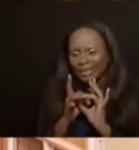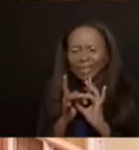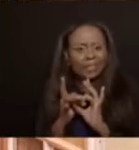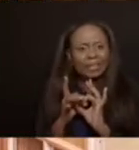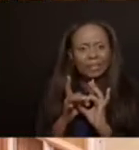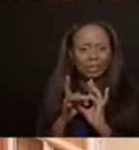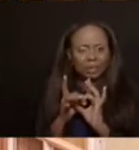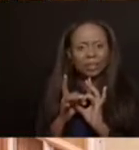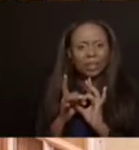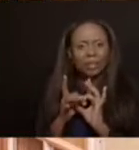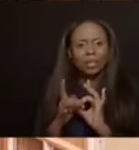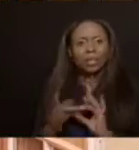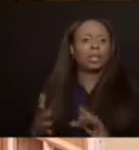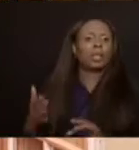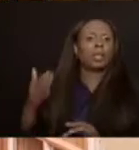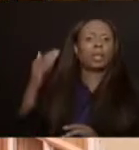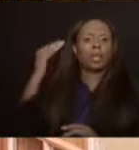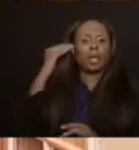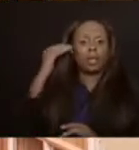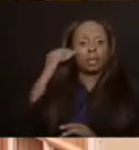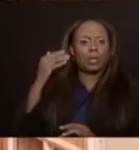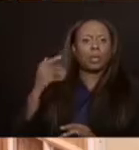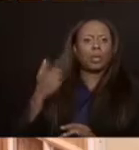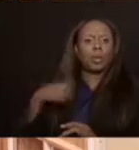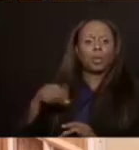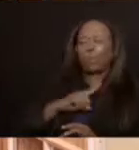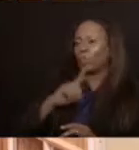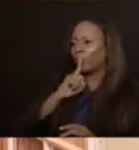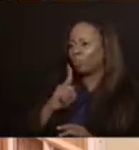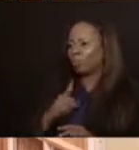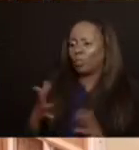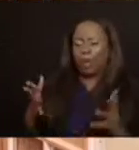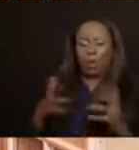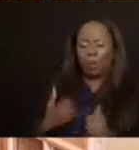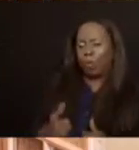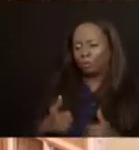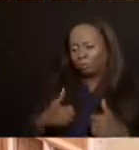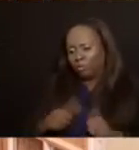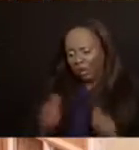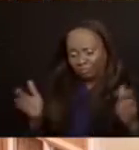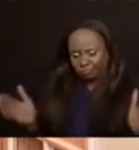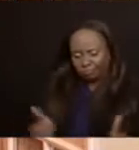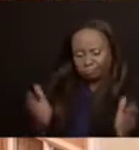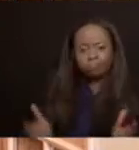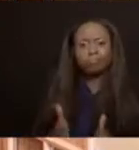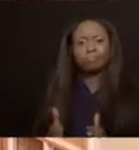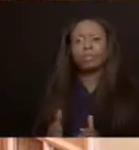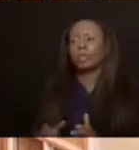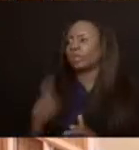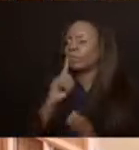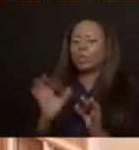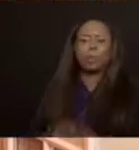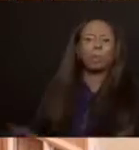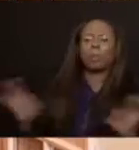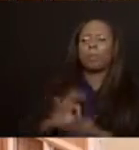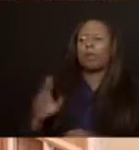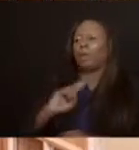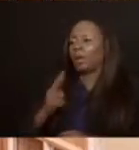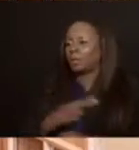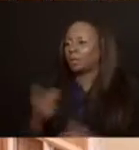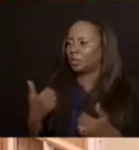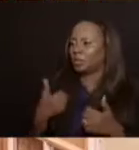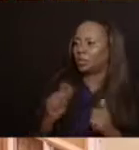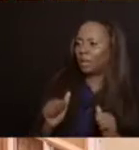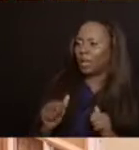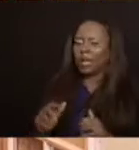climate crisis that is engulfing the world. But in this pandemic, it is possible for us to continue to close the gap. And